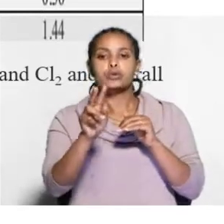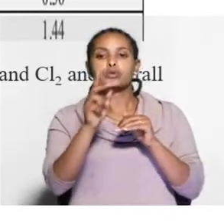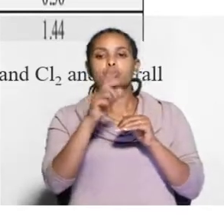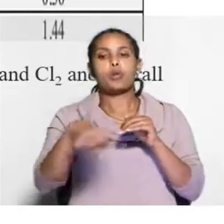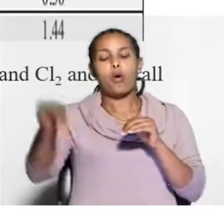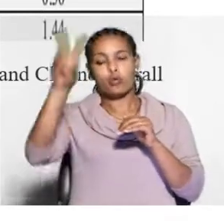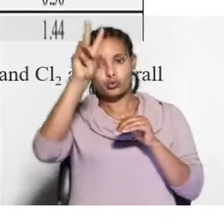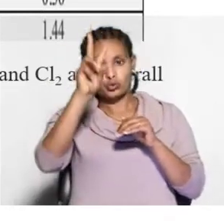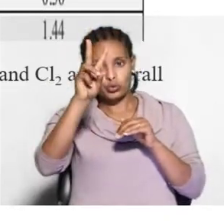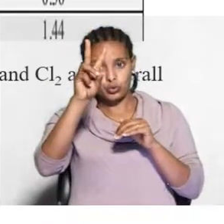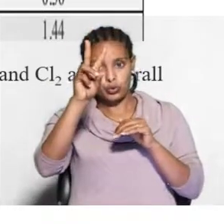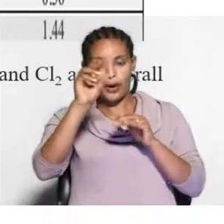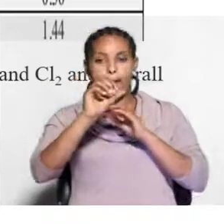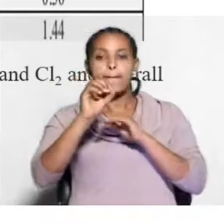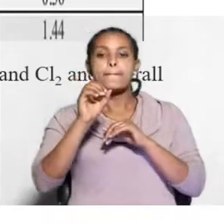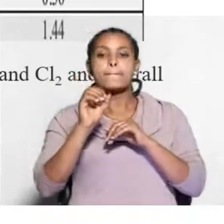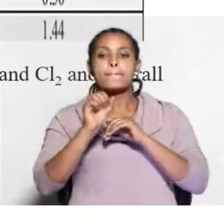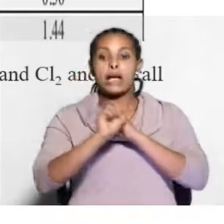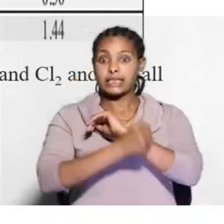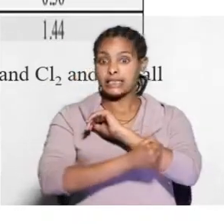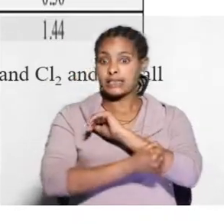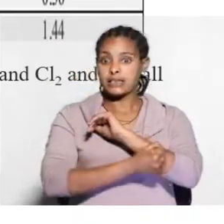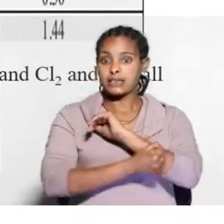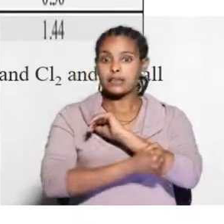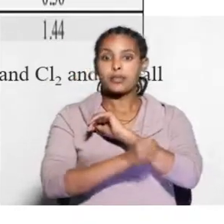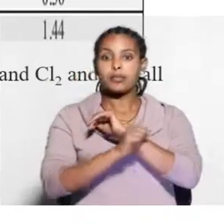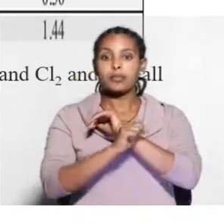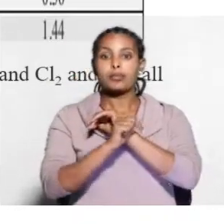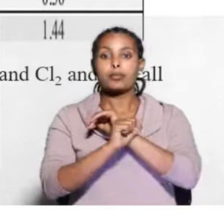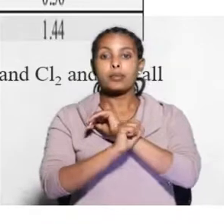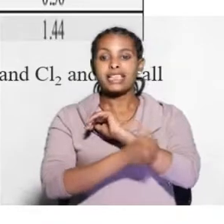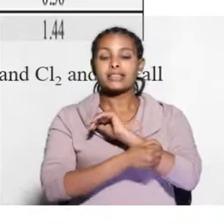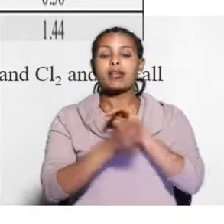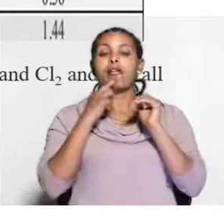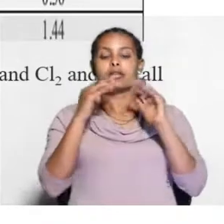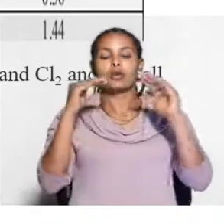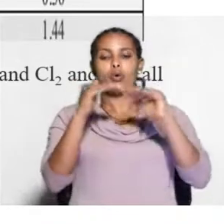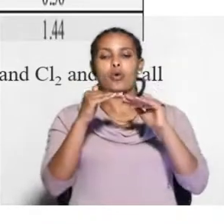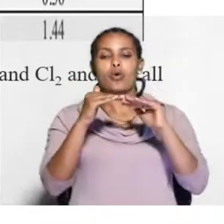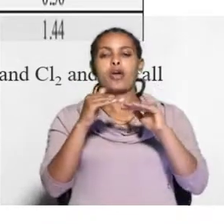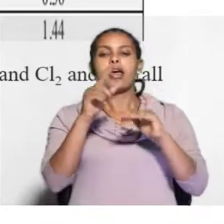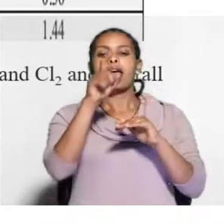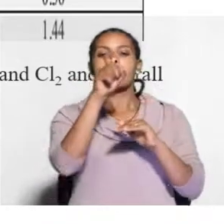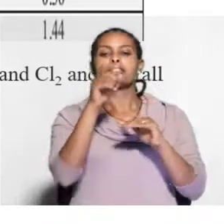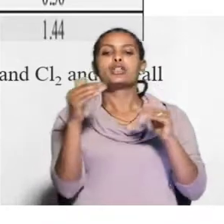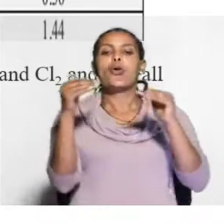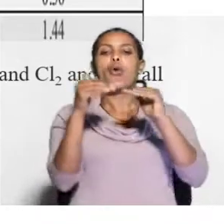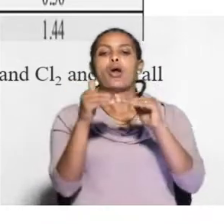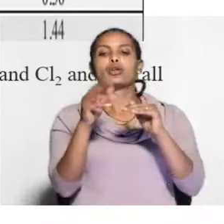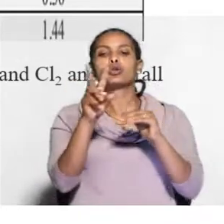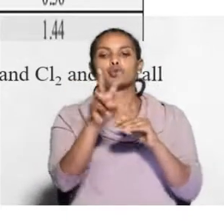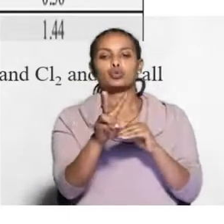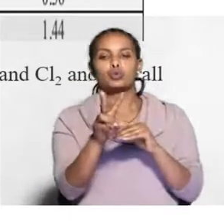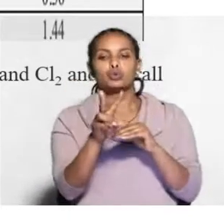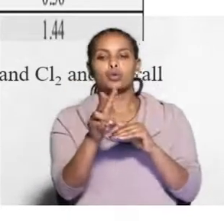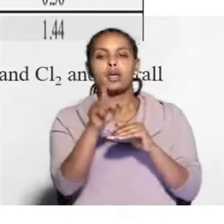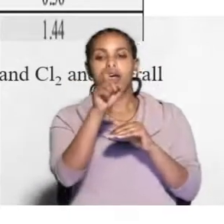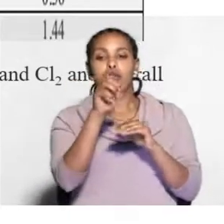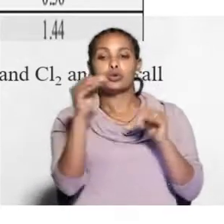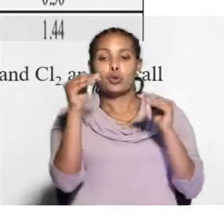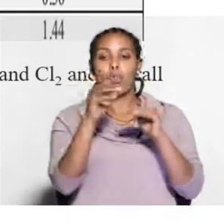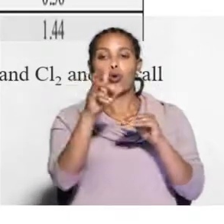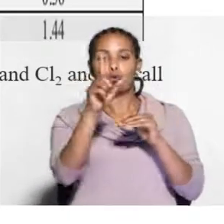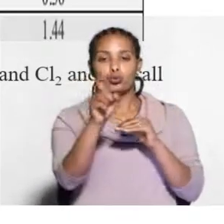2. The bases are equal, therefore x equal 2. X